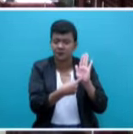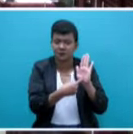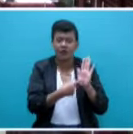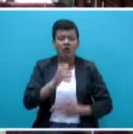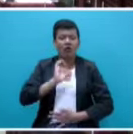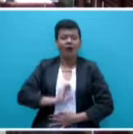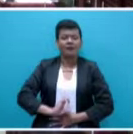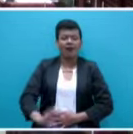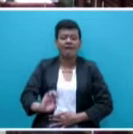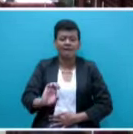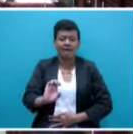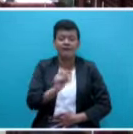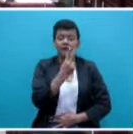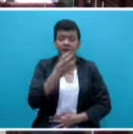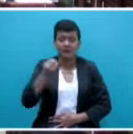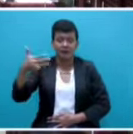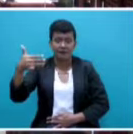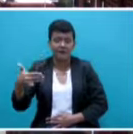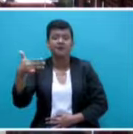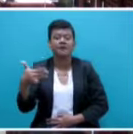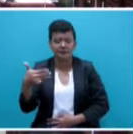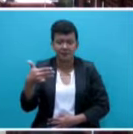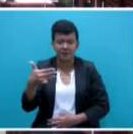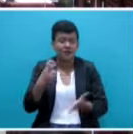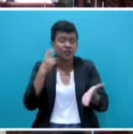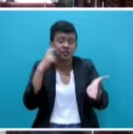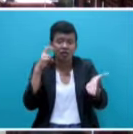2018, and the Registration of Sex Offenders Bill